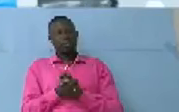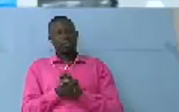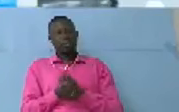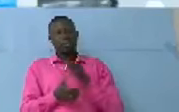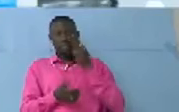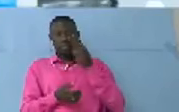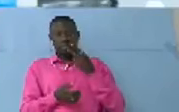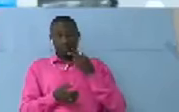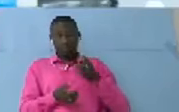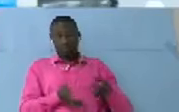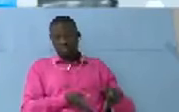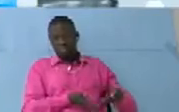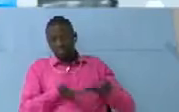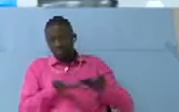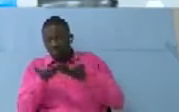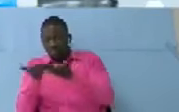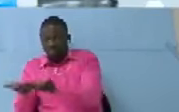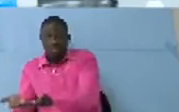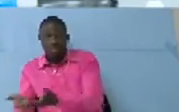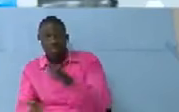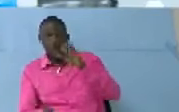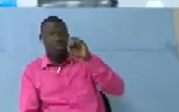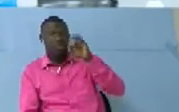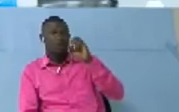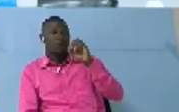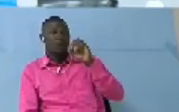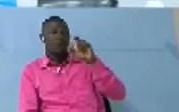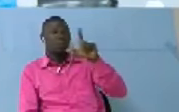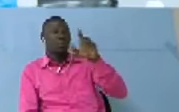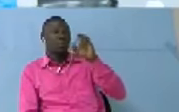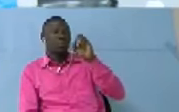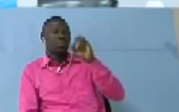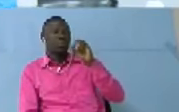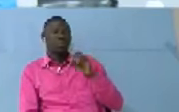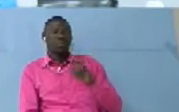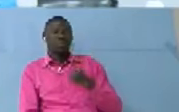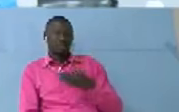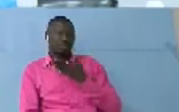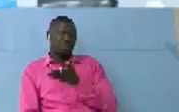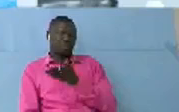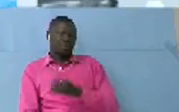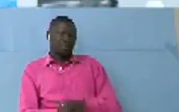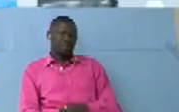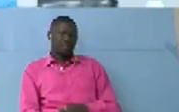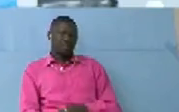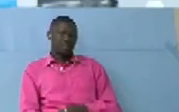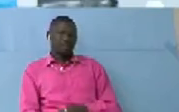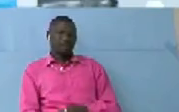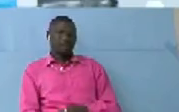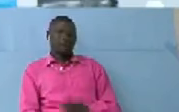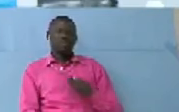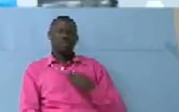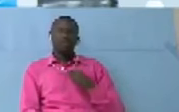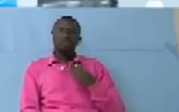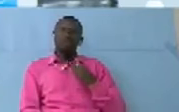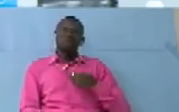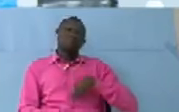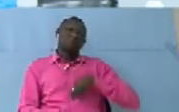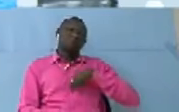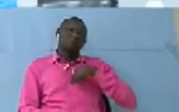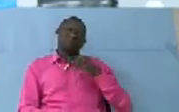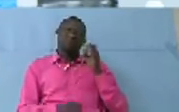Nandiwoto. I saw him place Solo on it. Solo Bangkana. Solo was groaning.